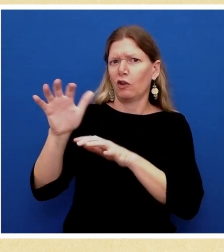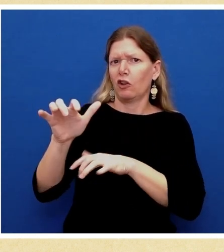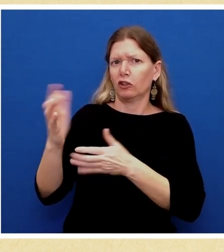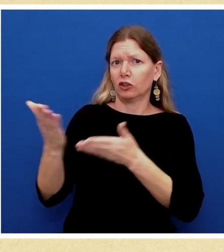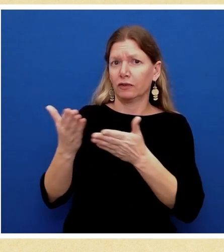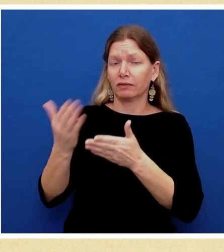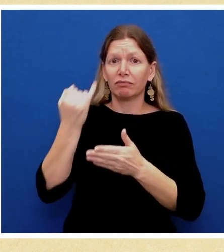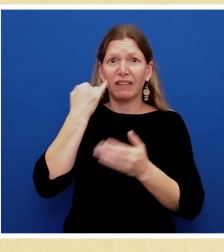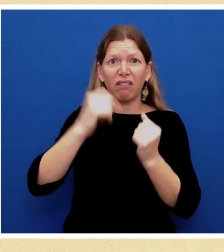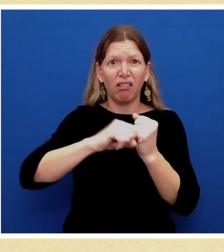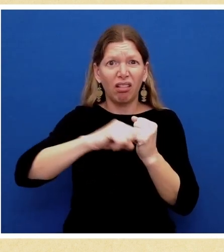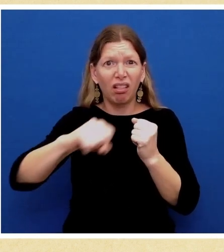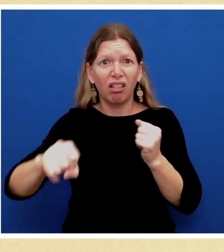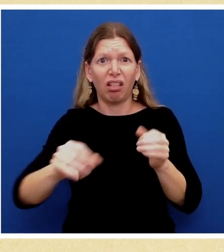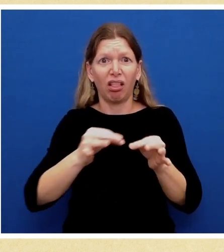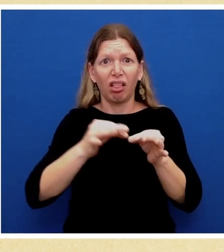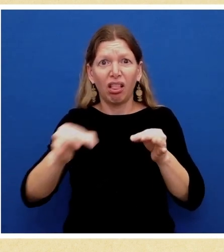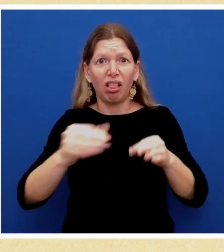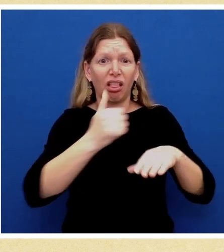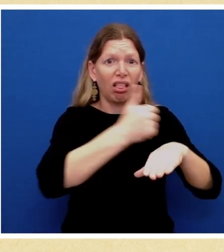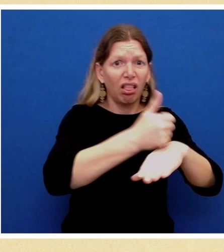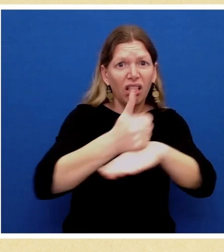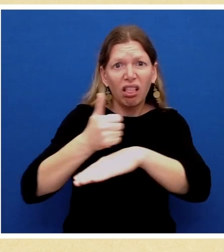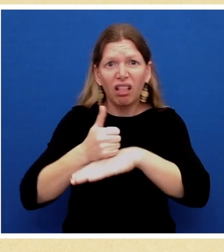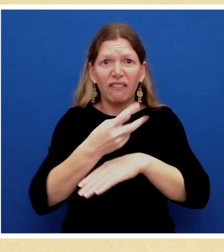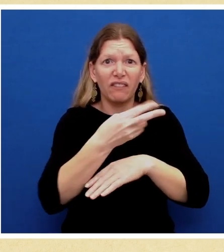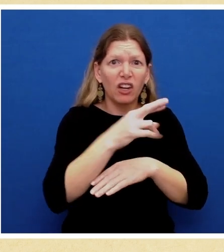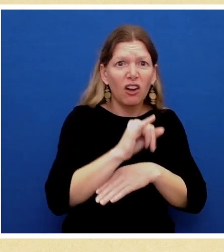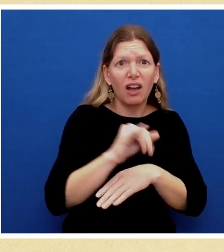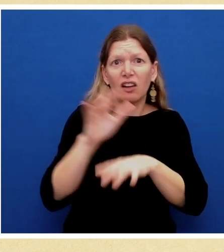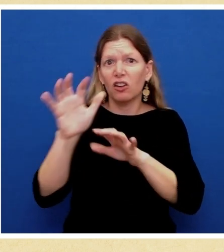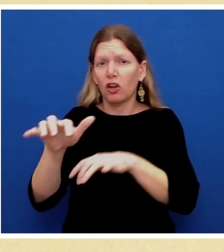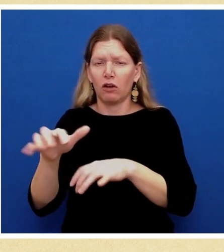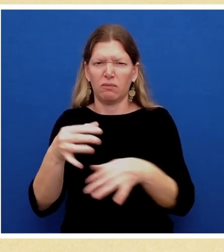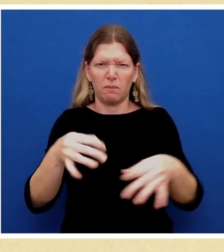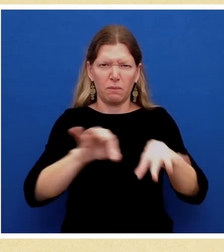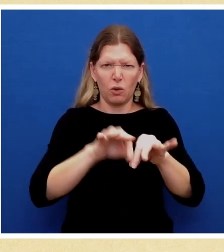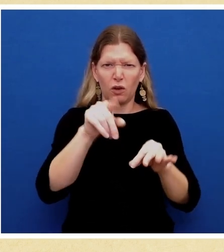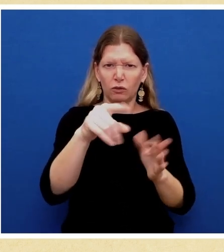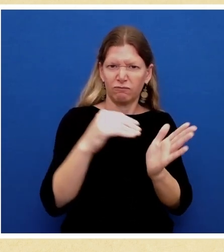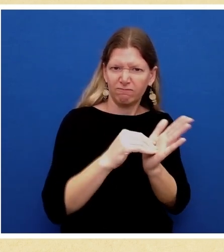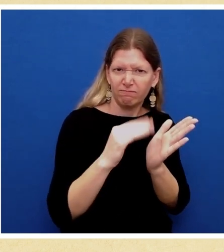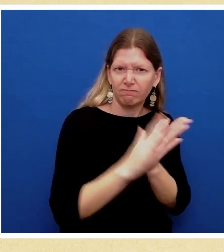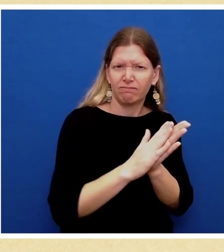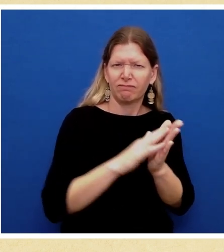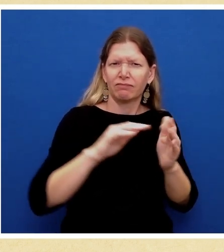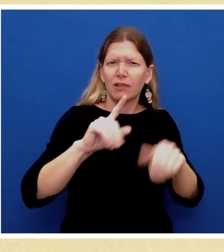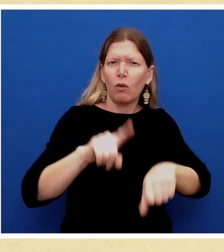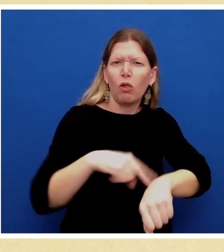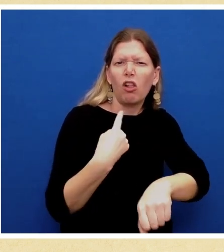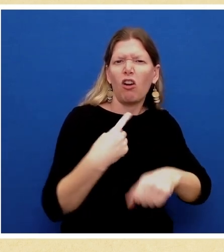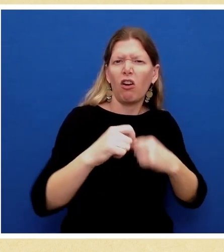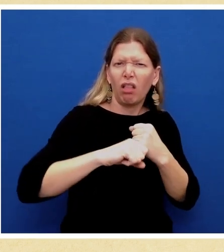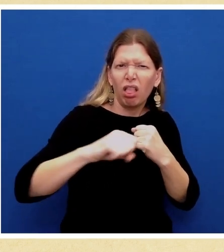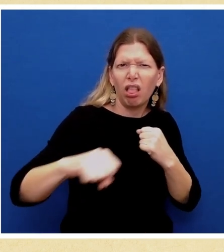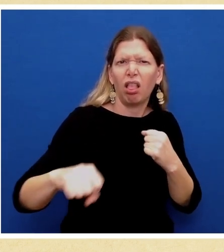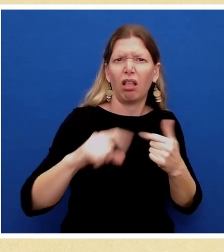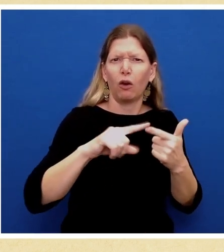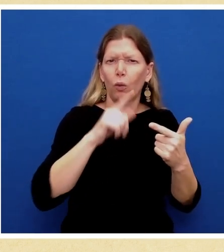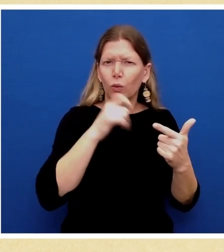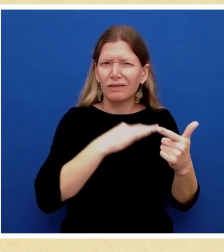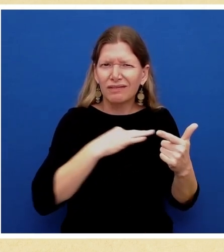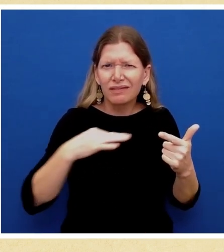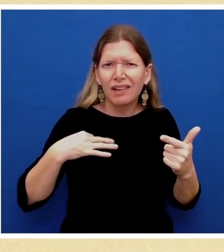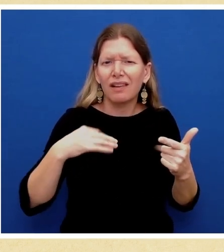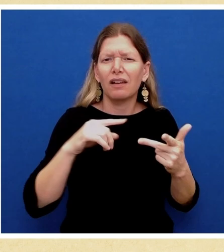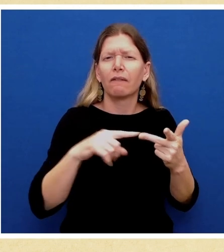services. If there are delays with setting up the VRI or cart system, make a note of how long the delay was, who the staff